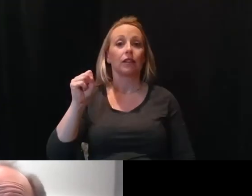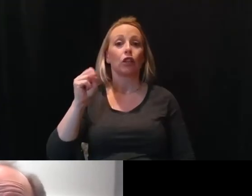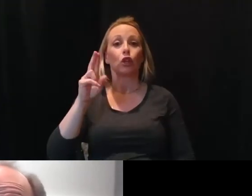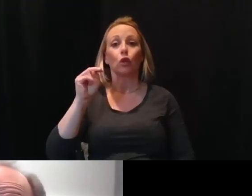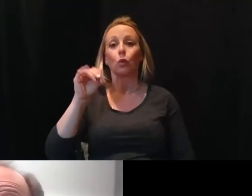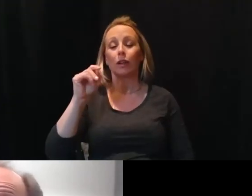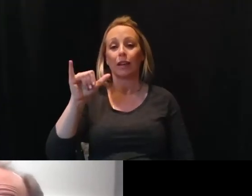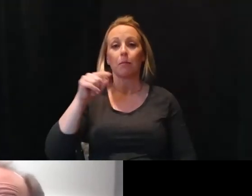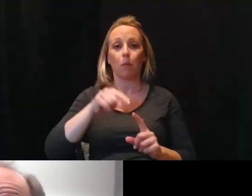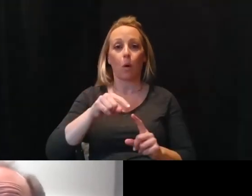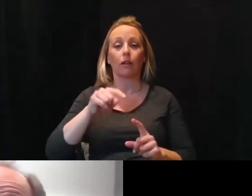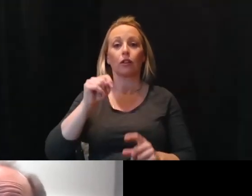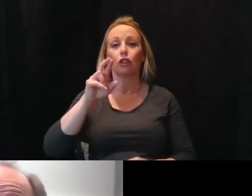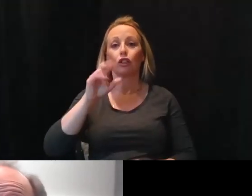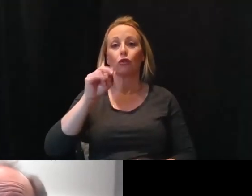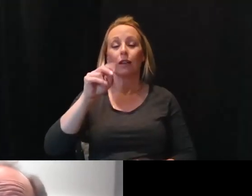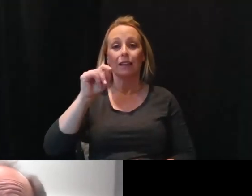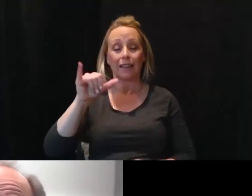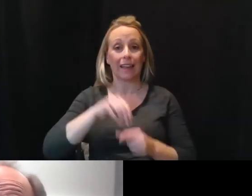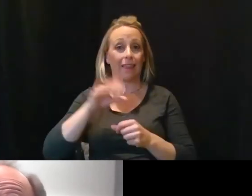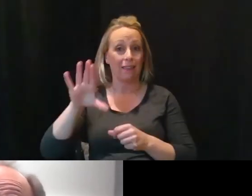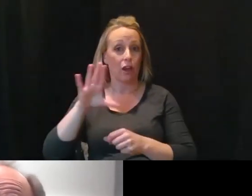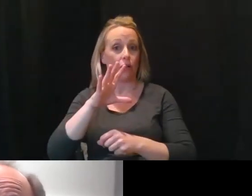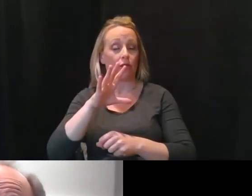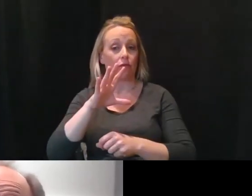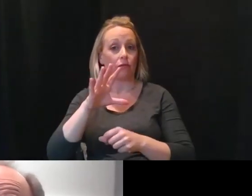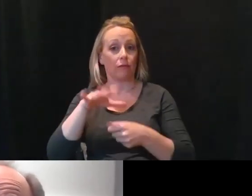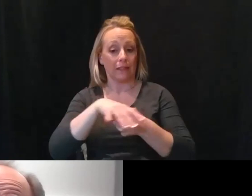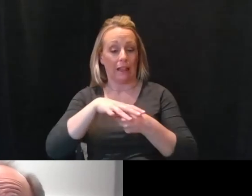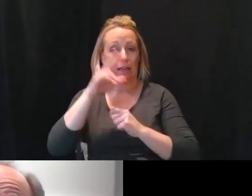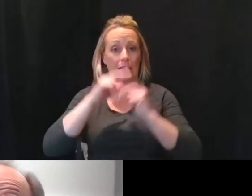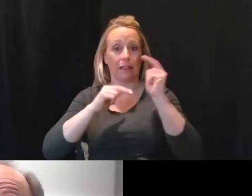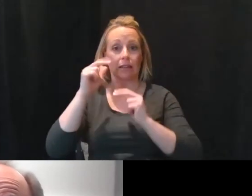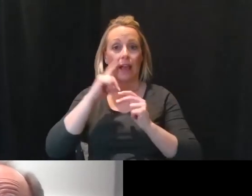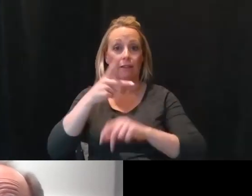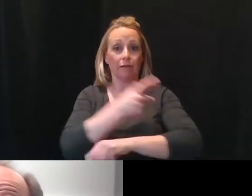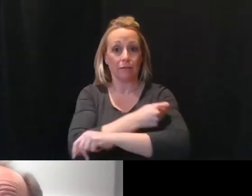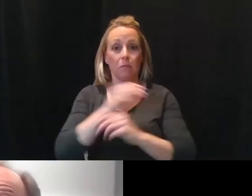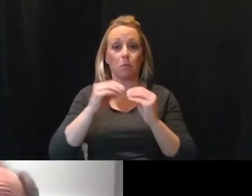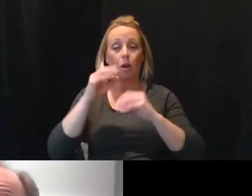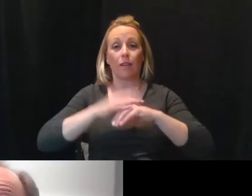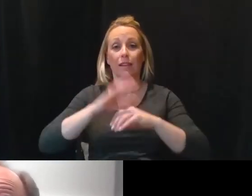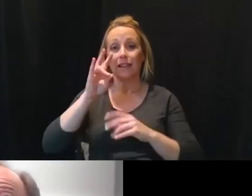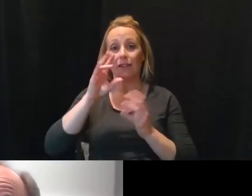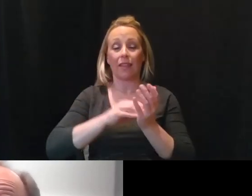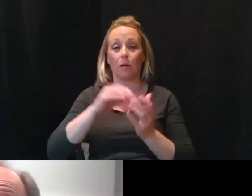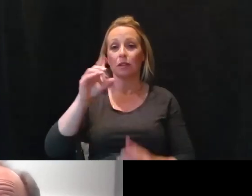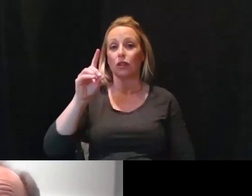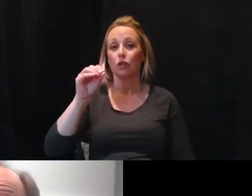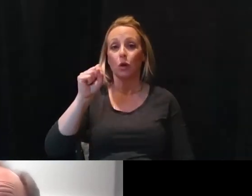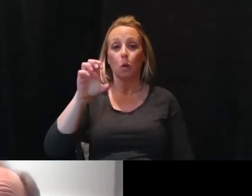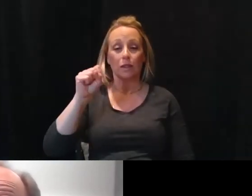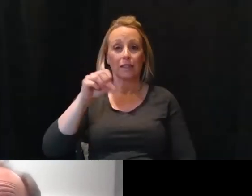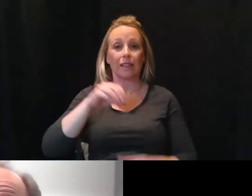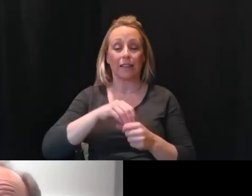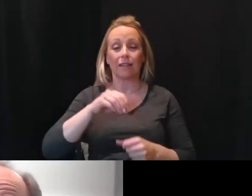Community Healthcare at their facilities have administered more than 7,000 doses of vaccine in Scott County to